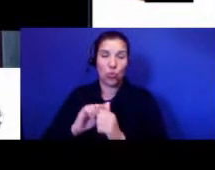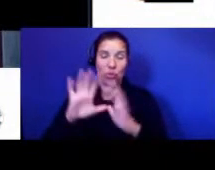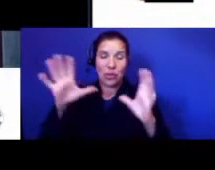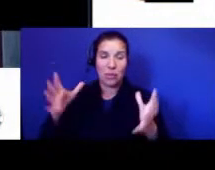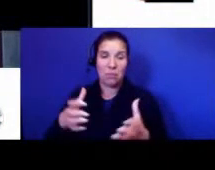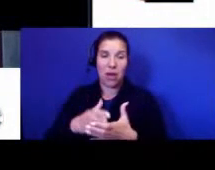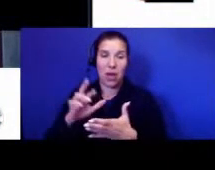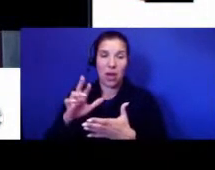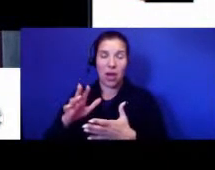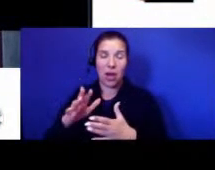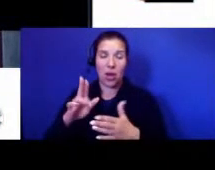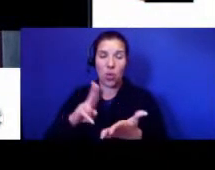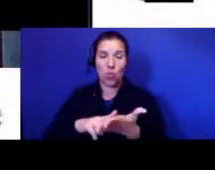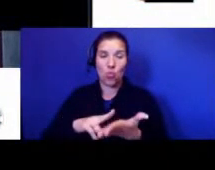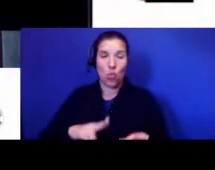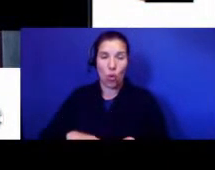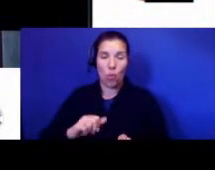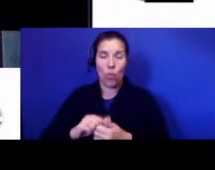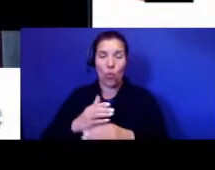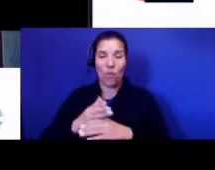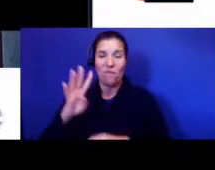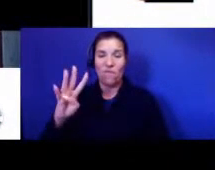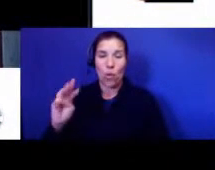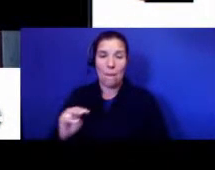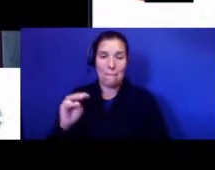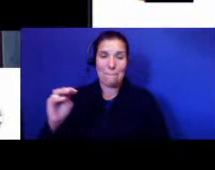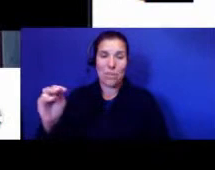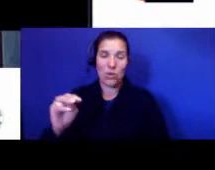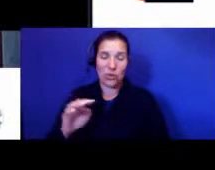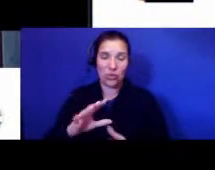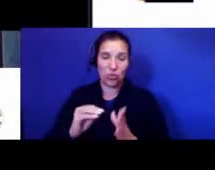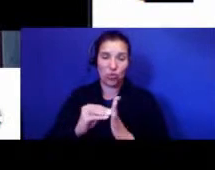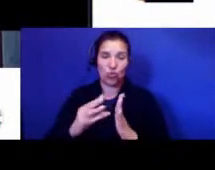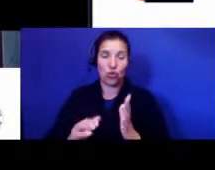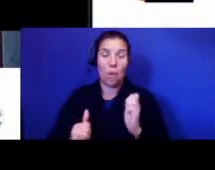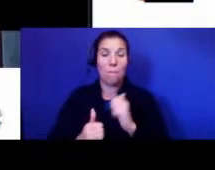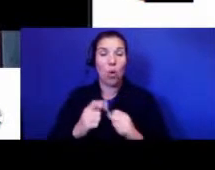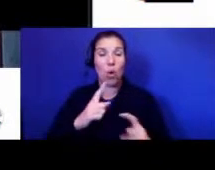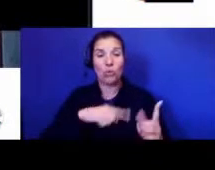of over 4 million students. Some of the most common themes among the